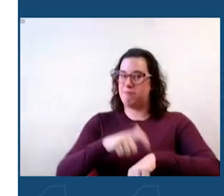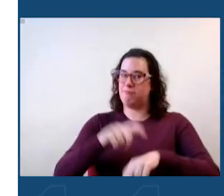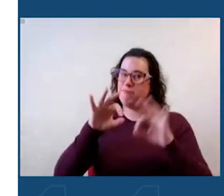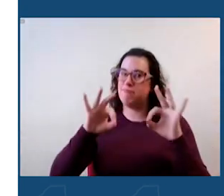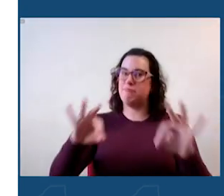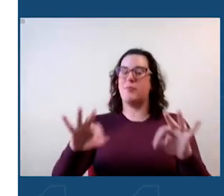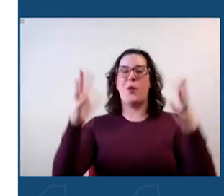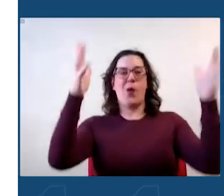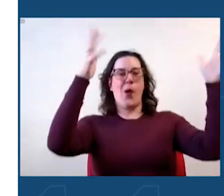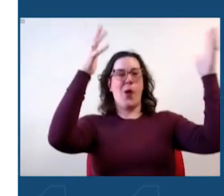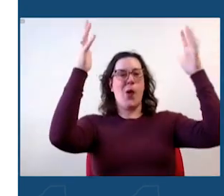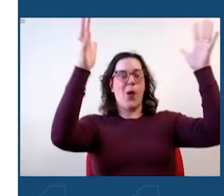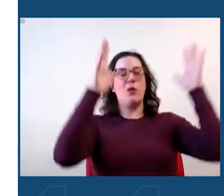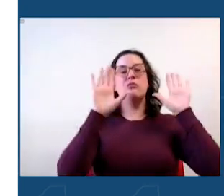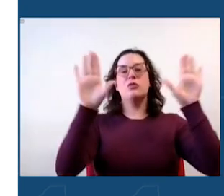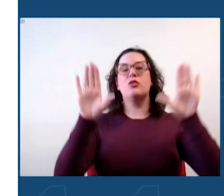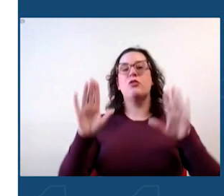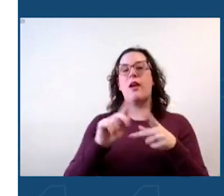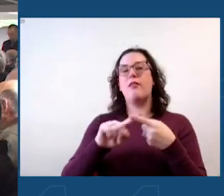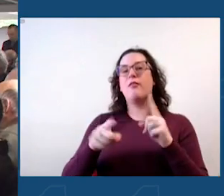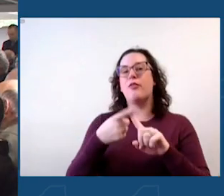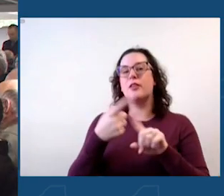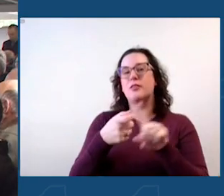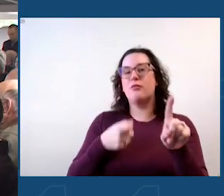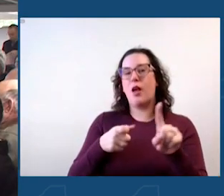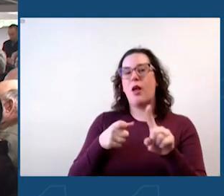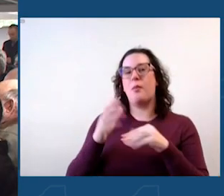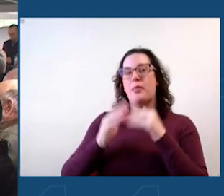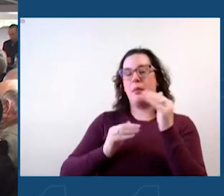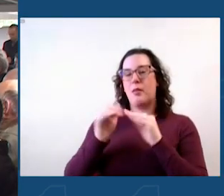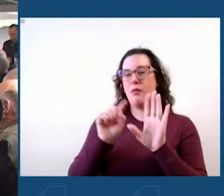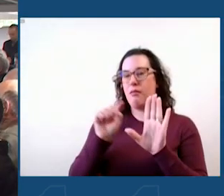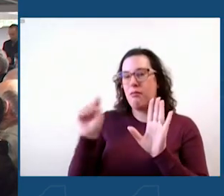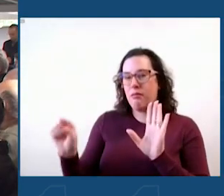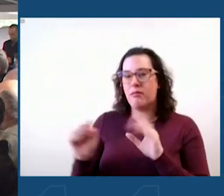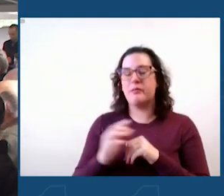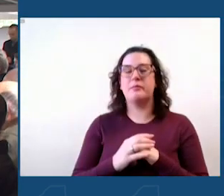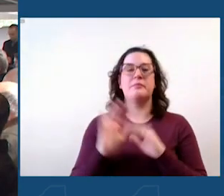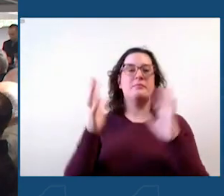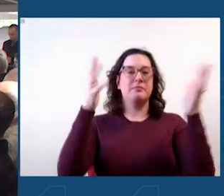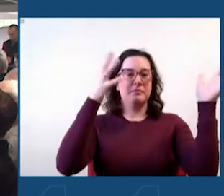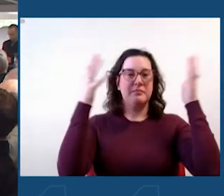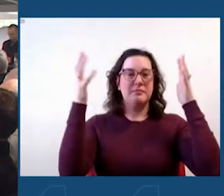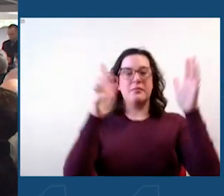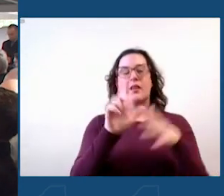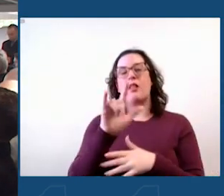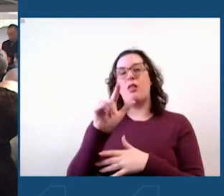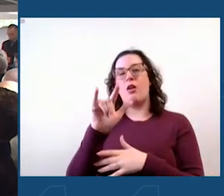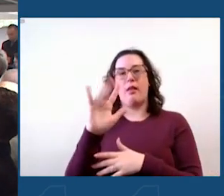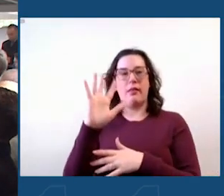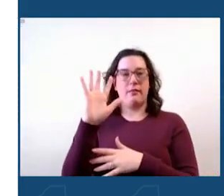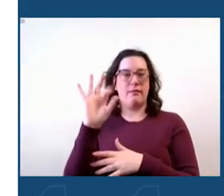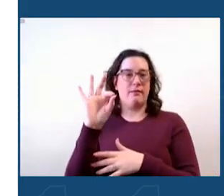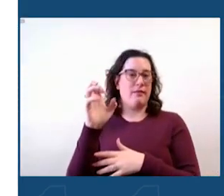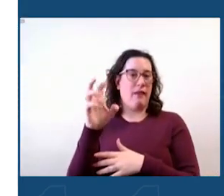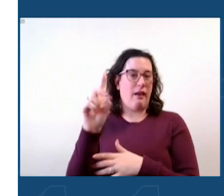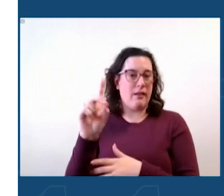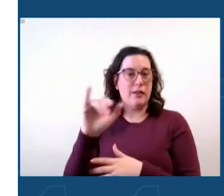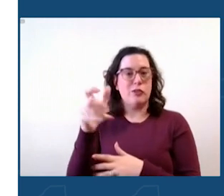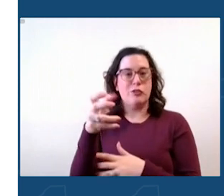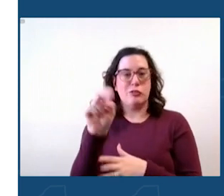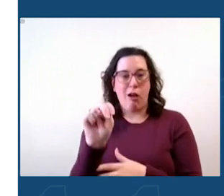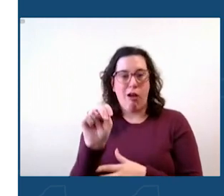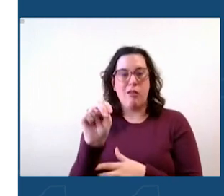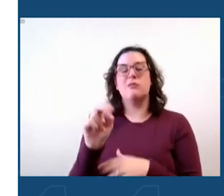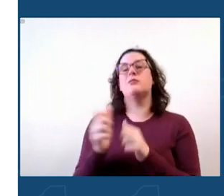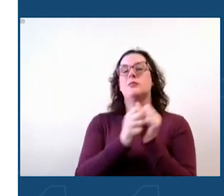from the building trades, Matty Arasech, President, Long Island Fed, John Durso, together,